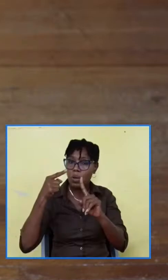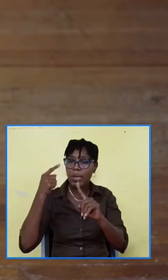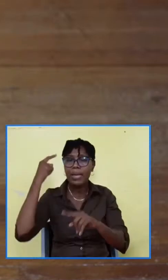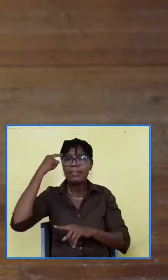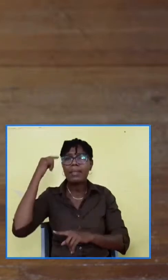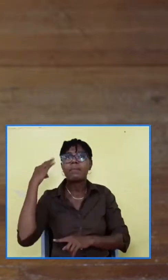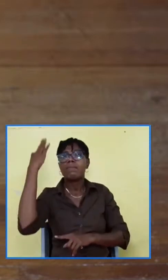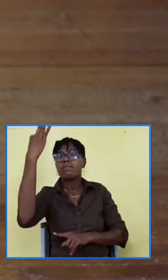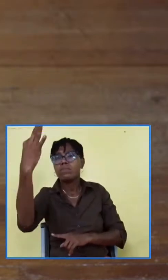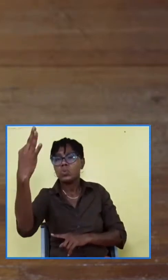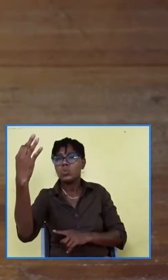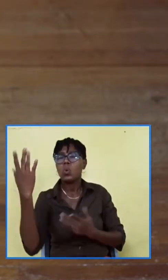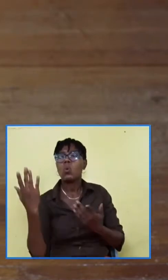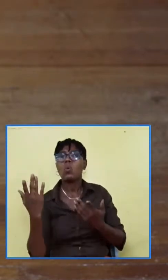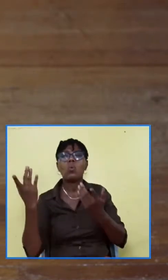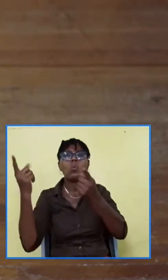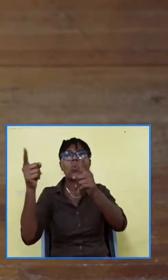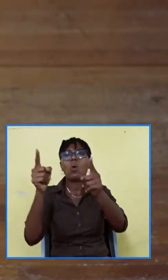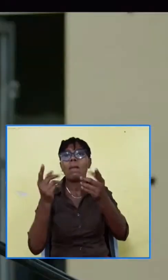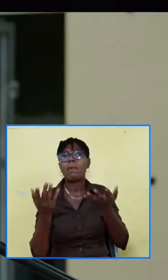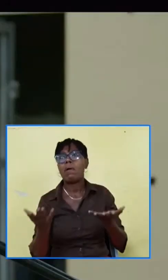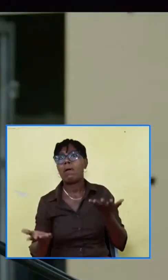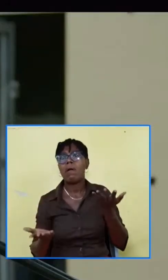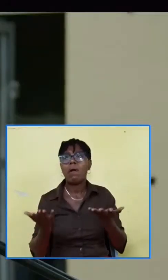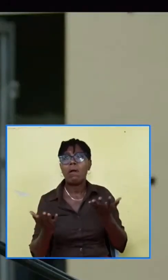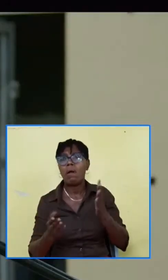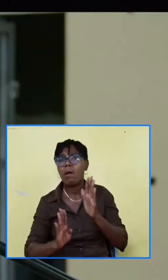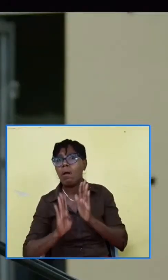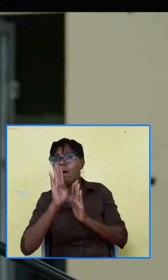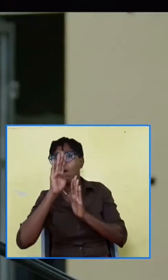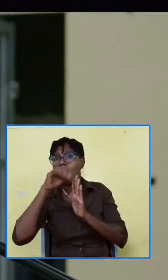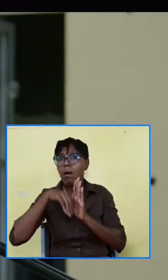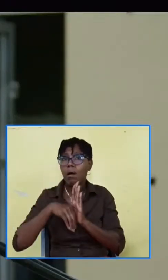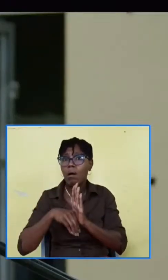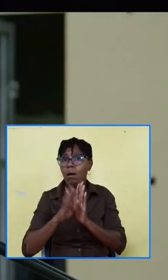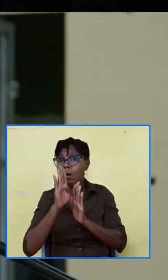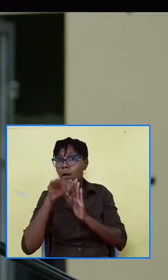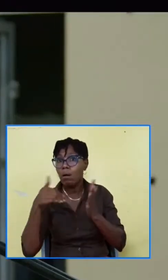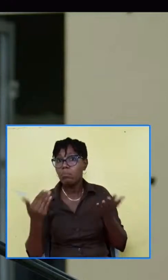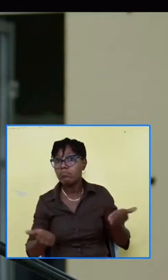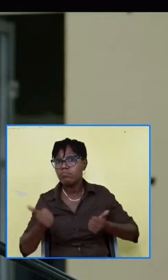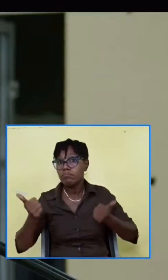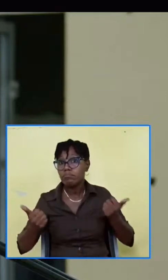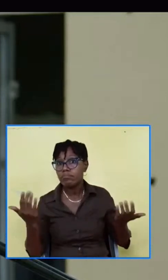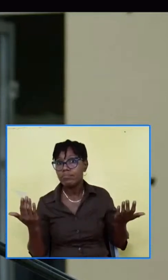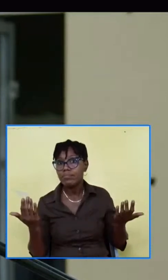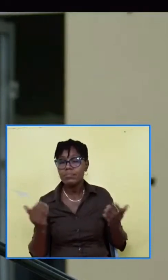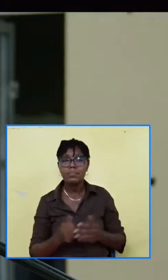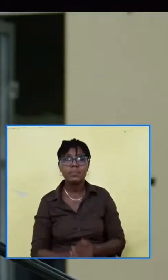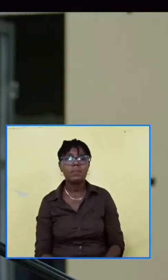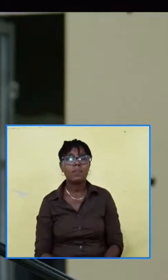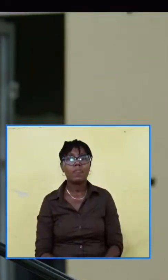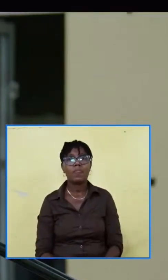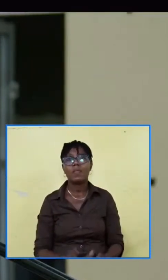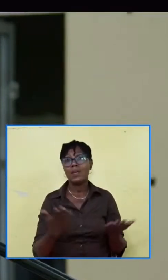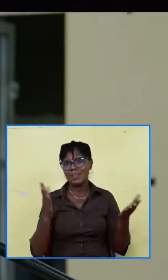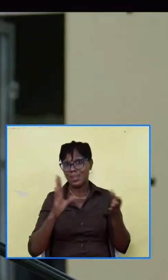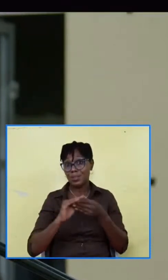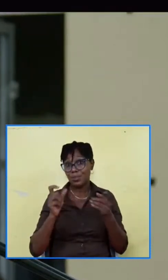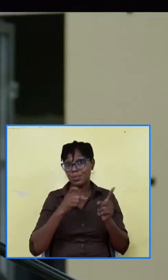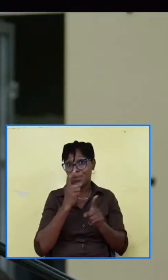So the question to you then is, and if you're right, we go to Vegas. Are we